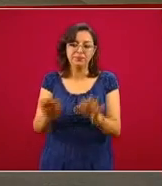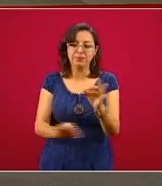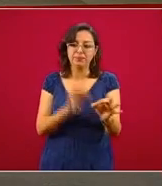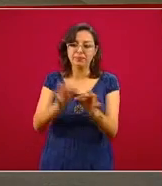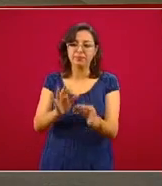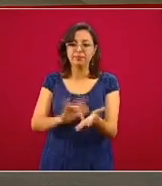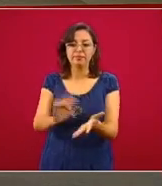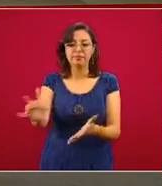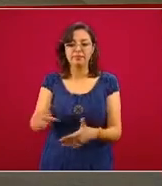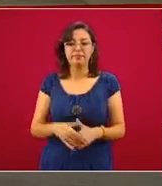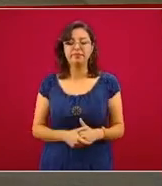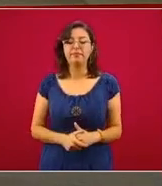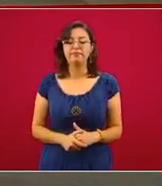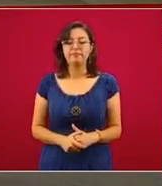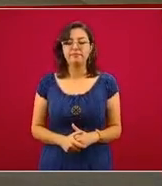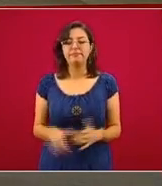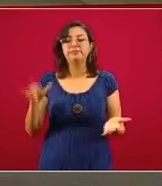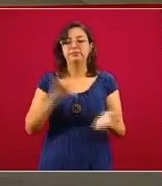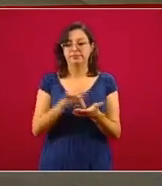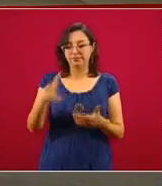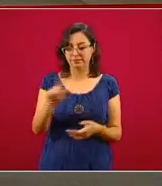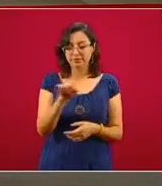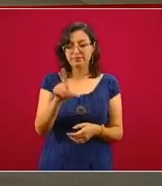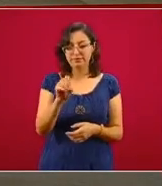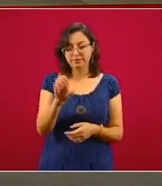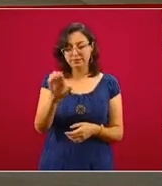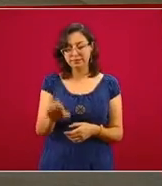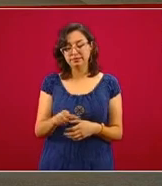moment. Thank you, Maestro Soy Robelo.